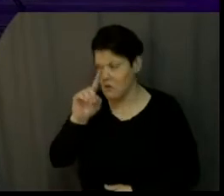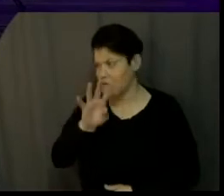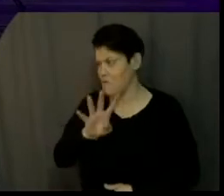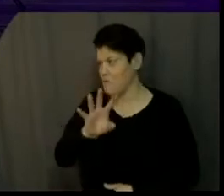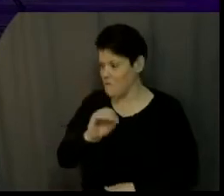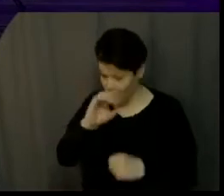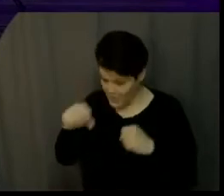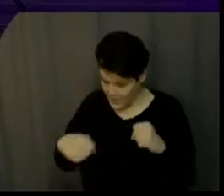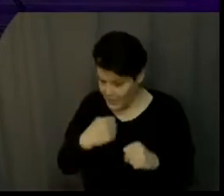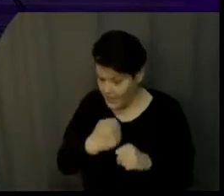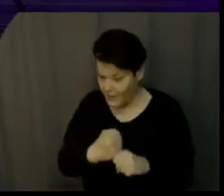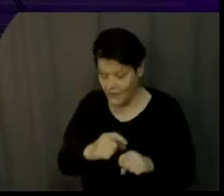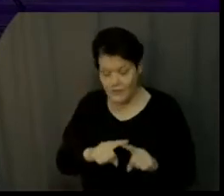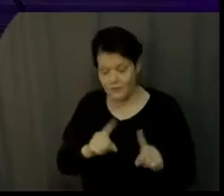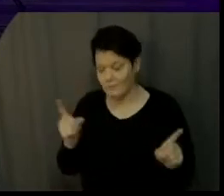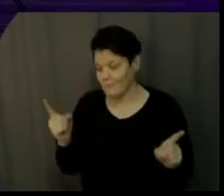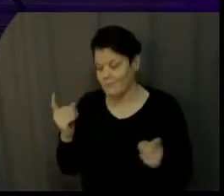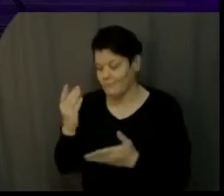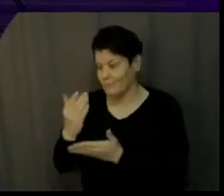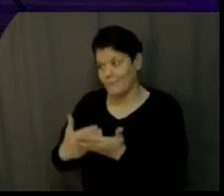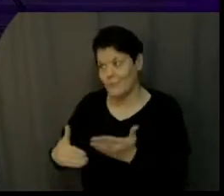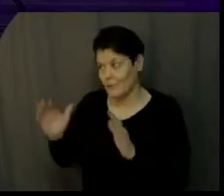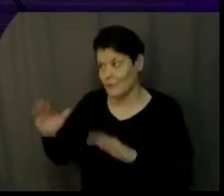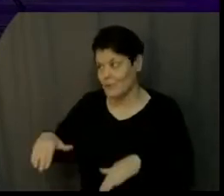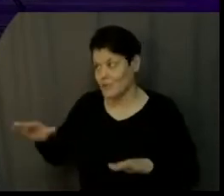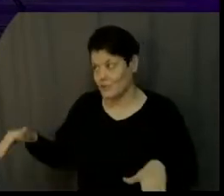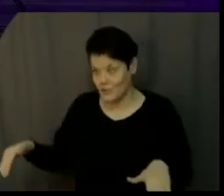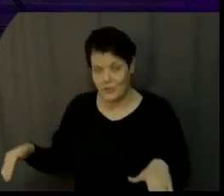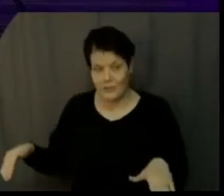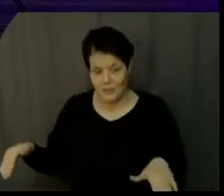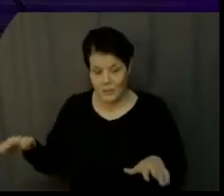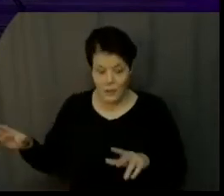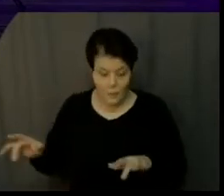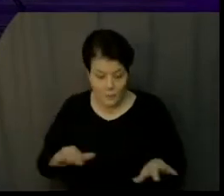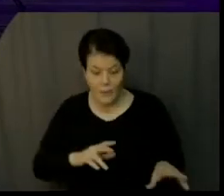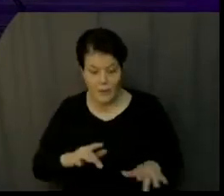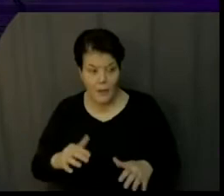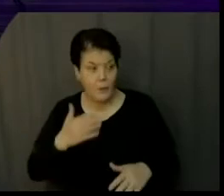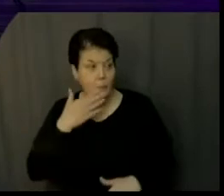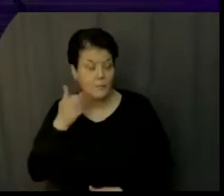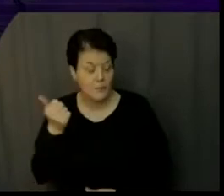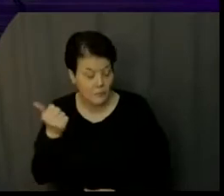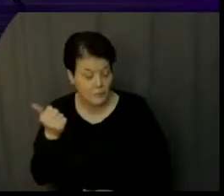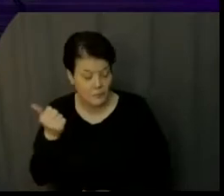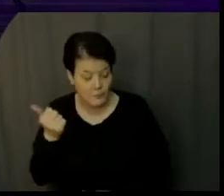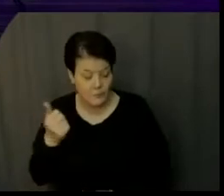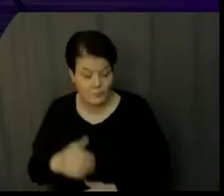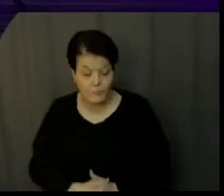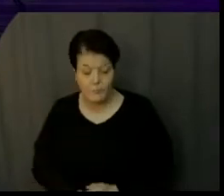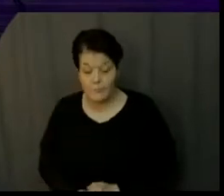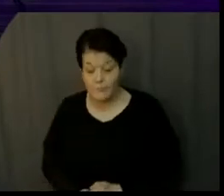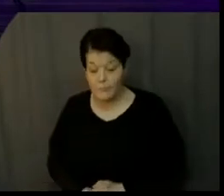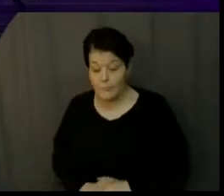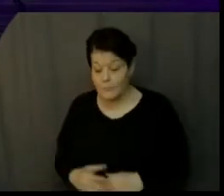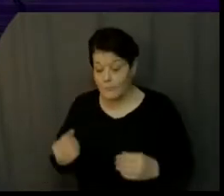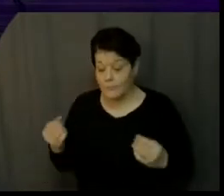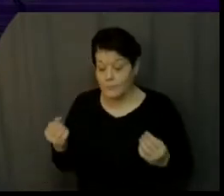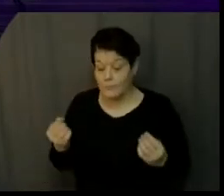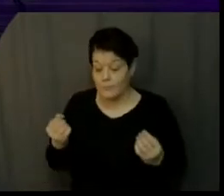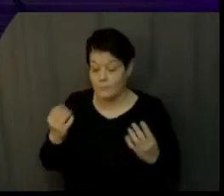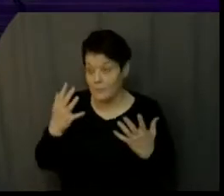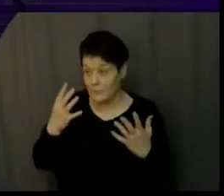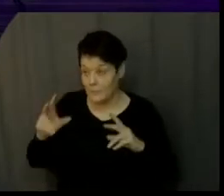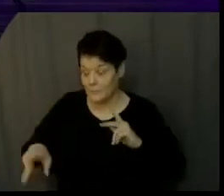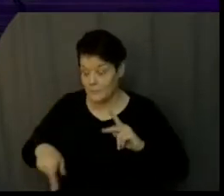And he says when someone comes to him and asks him how long he's been playing